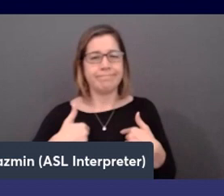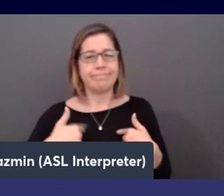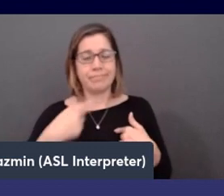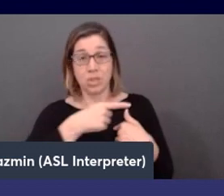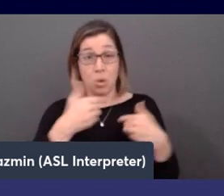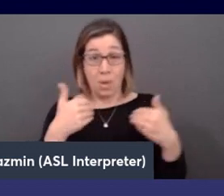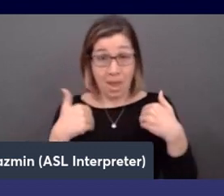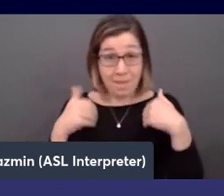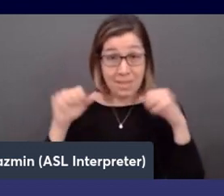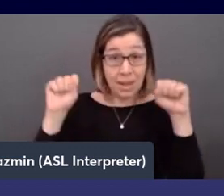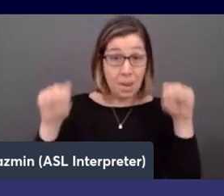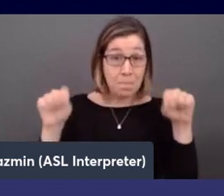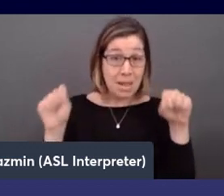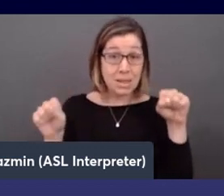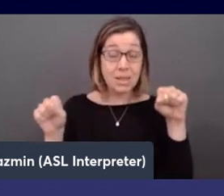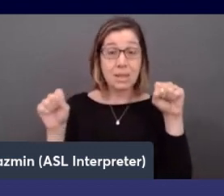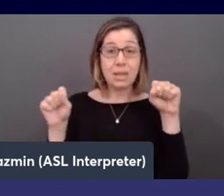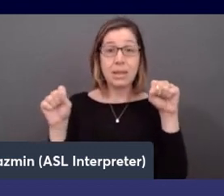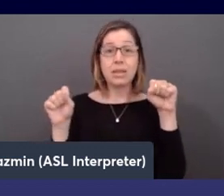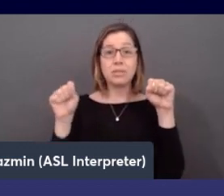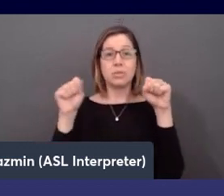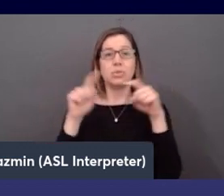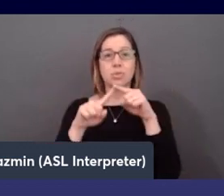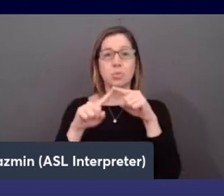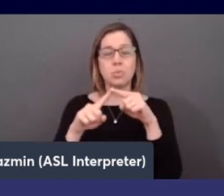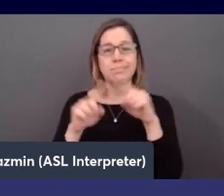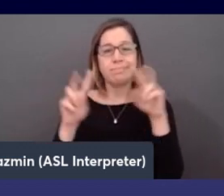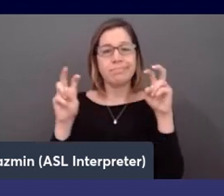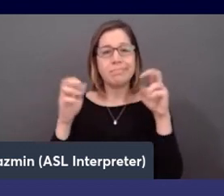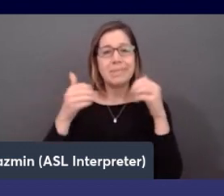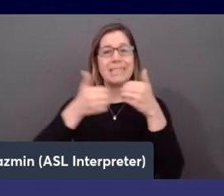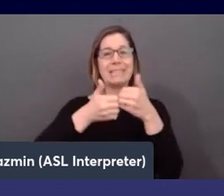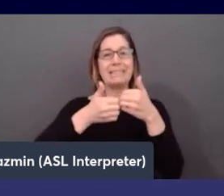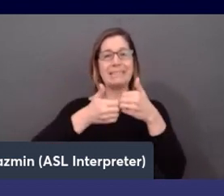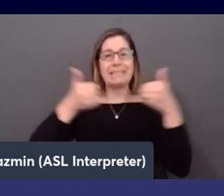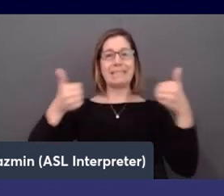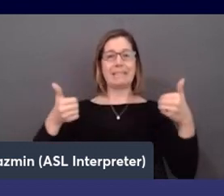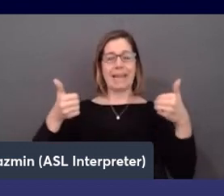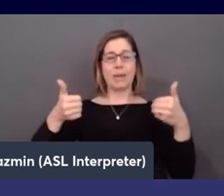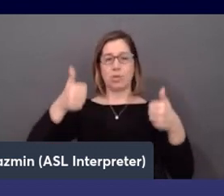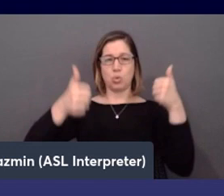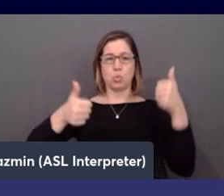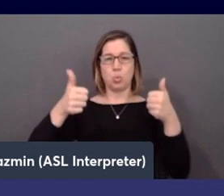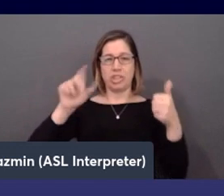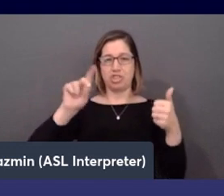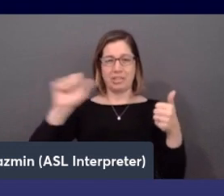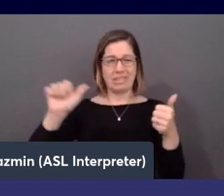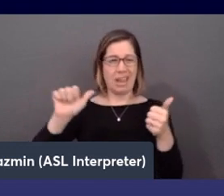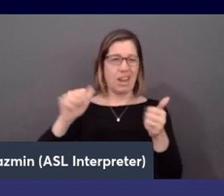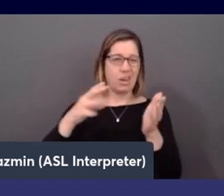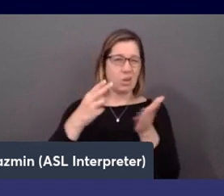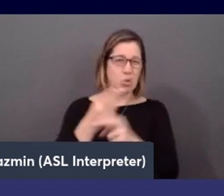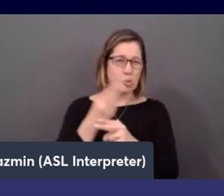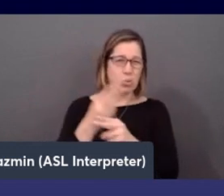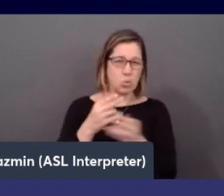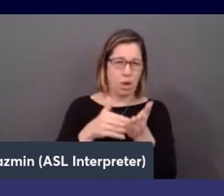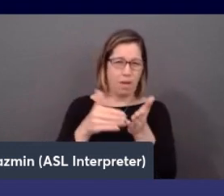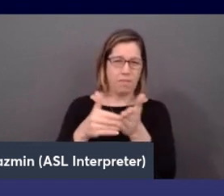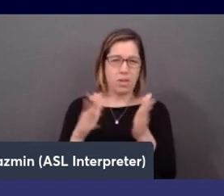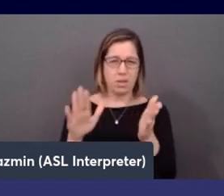said, to distinguish what data is often used. So the way that this works is